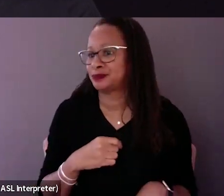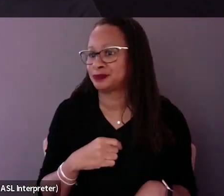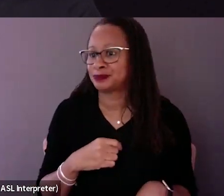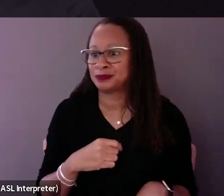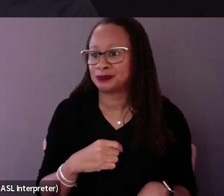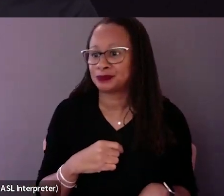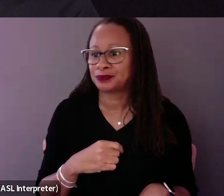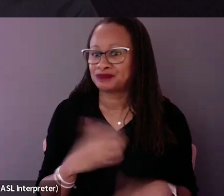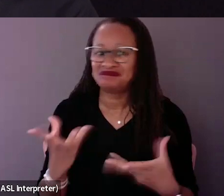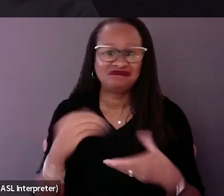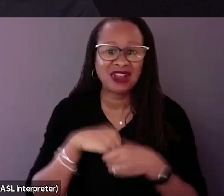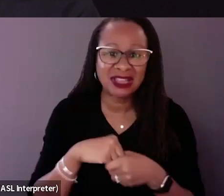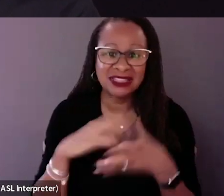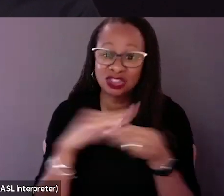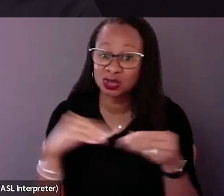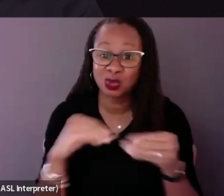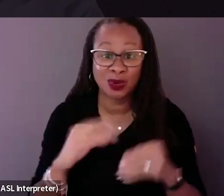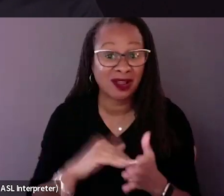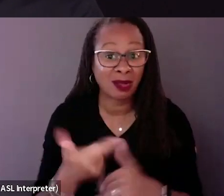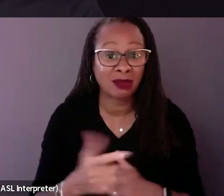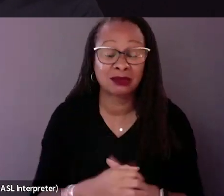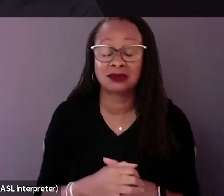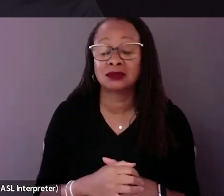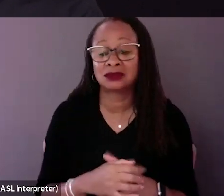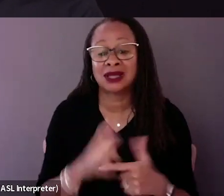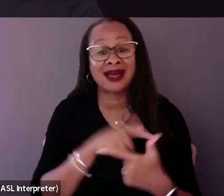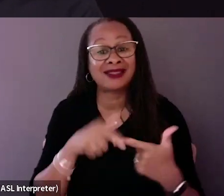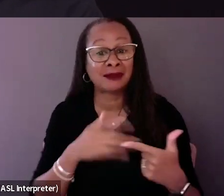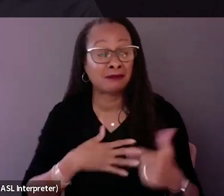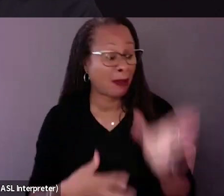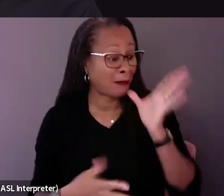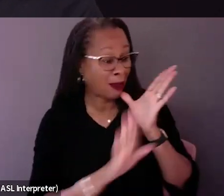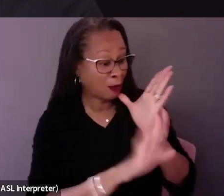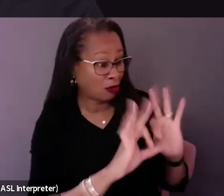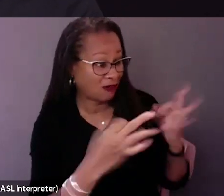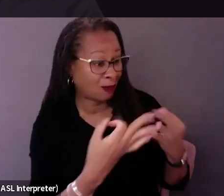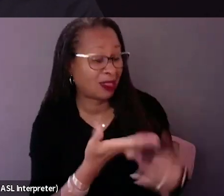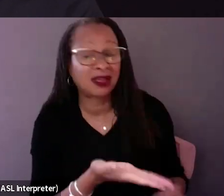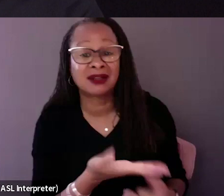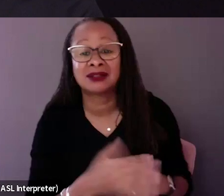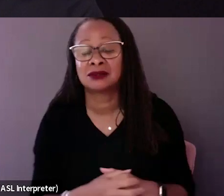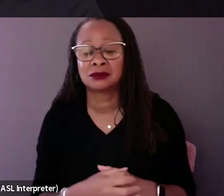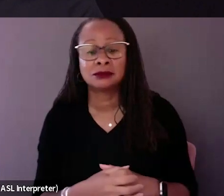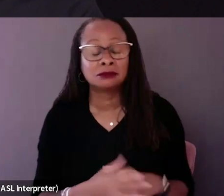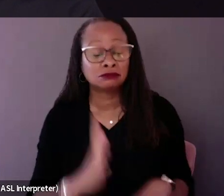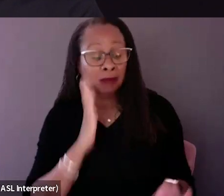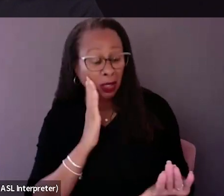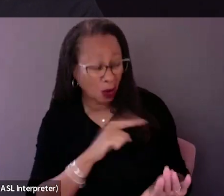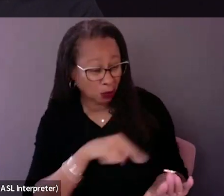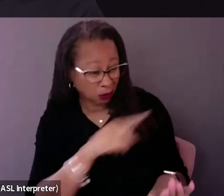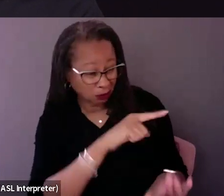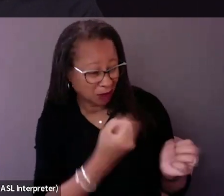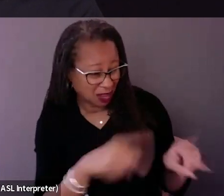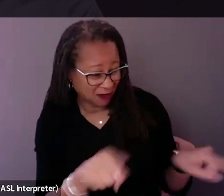to engage in this story. And then on my mom's side of the family, I know that a lot of